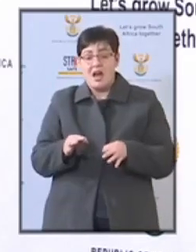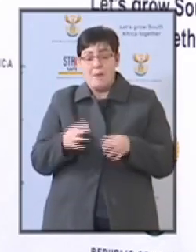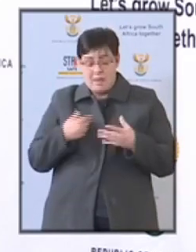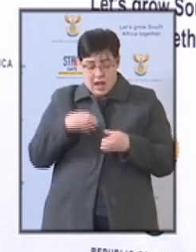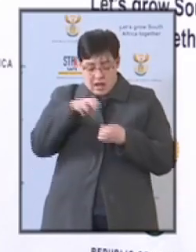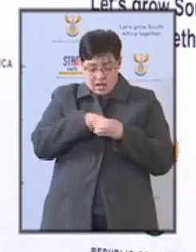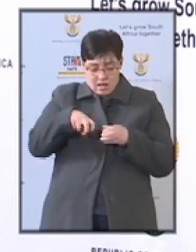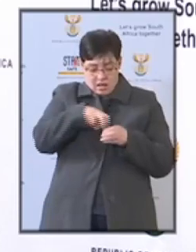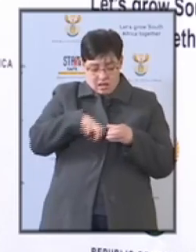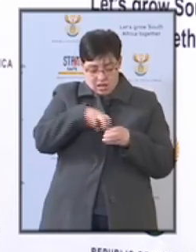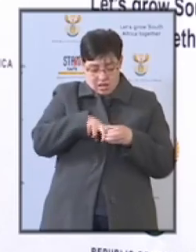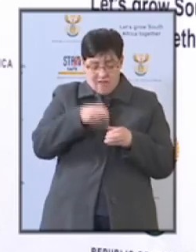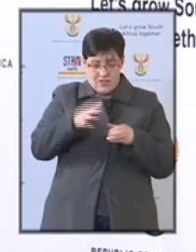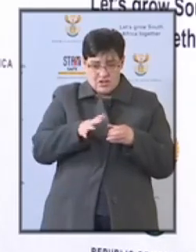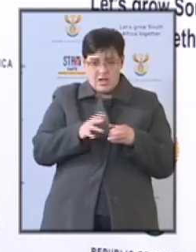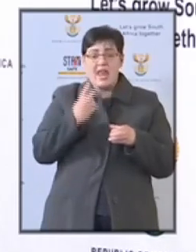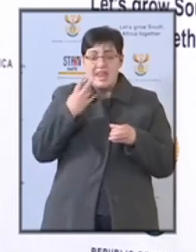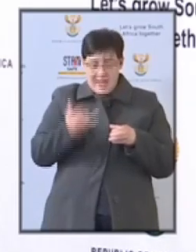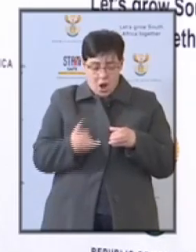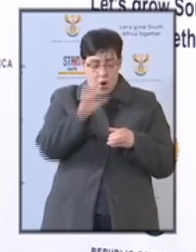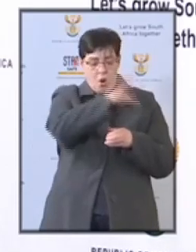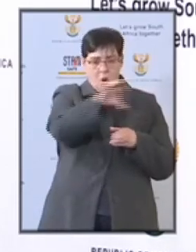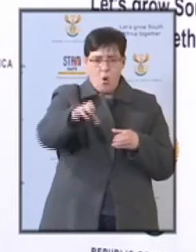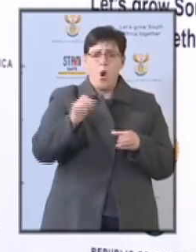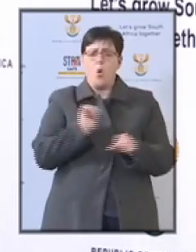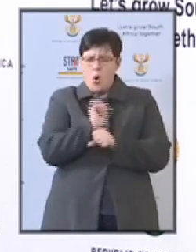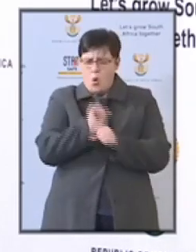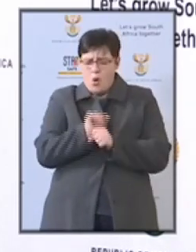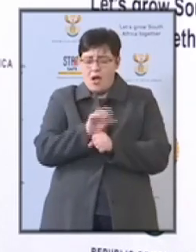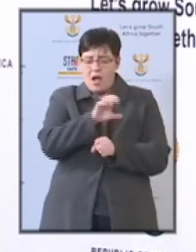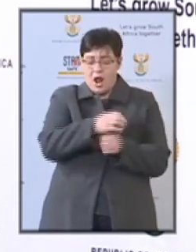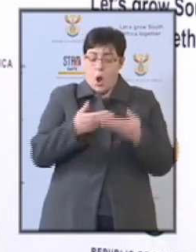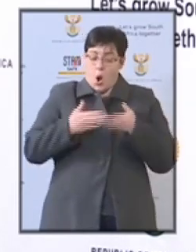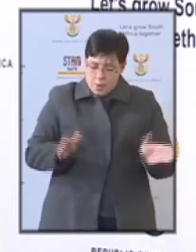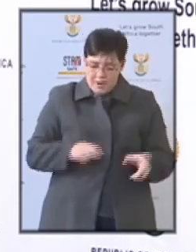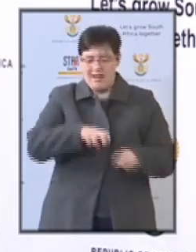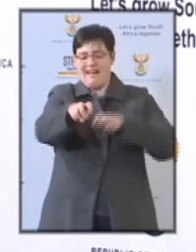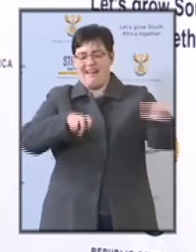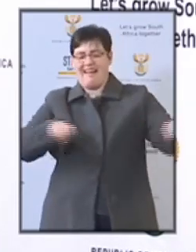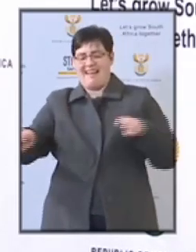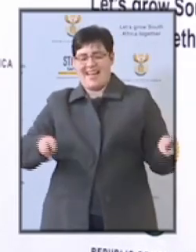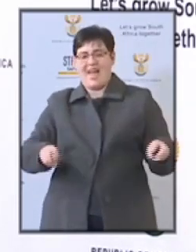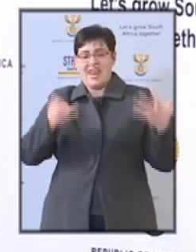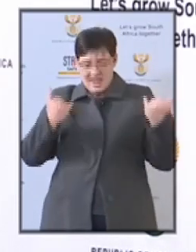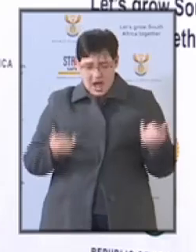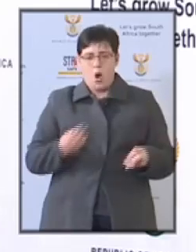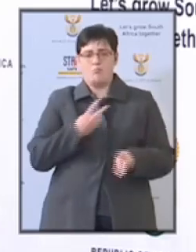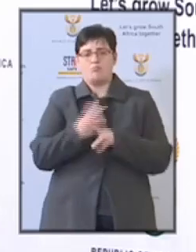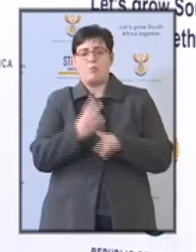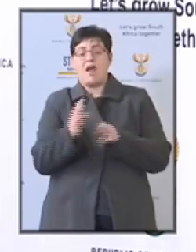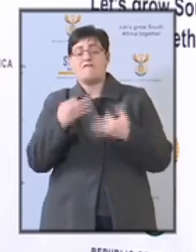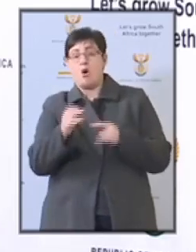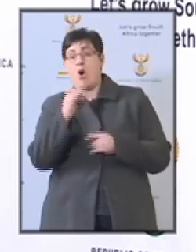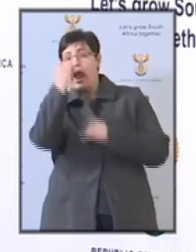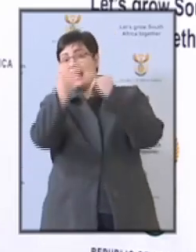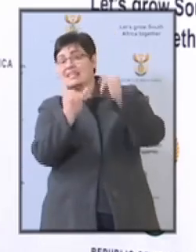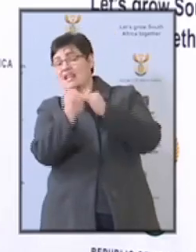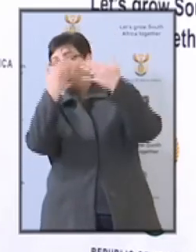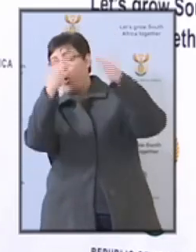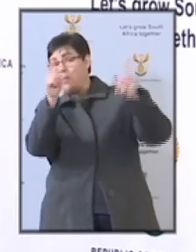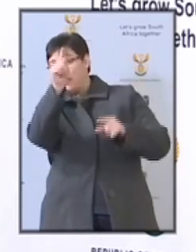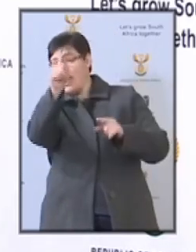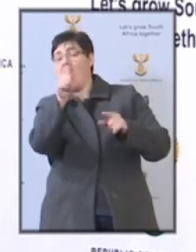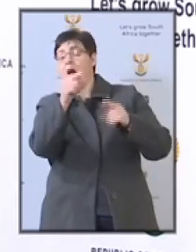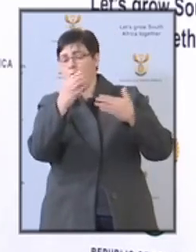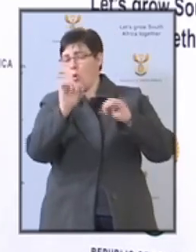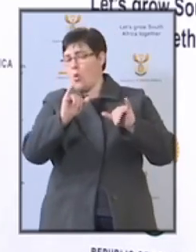movements. Now our work begins today. So start preparing, and others already have started to prepare